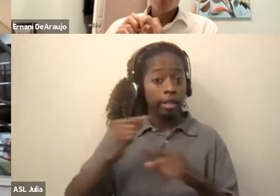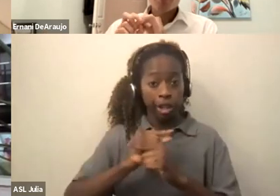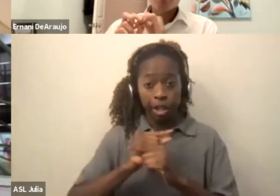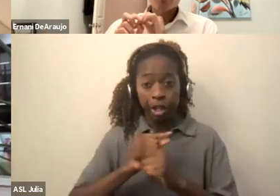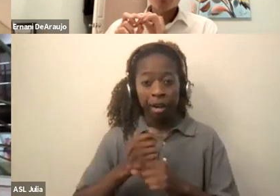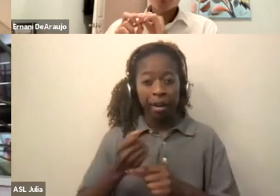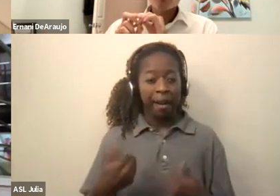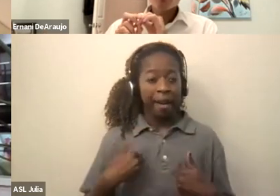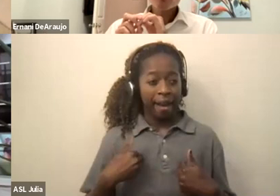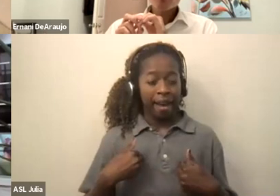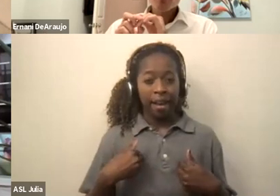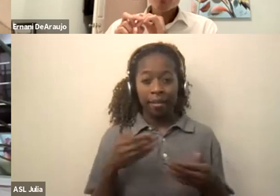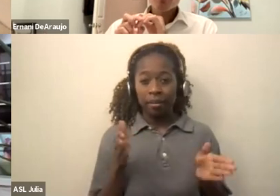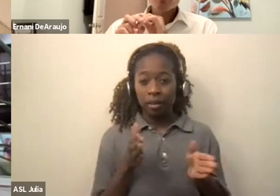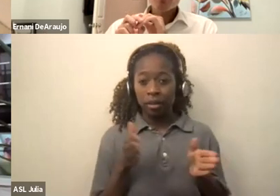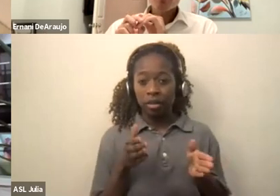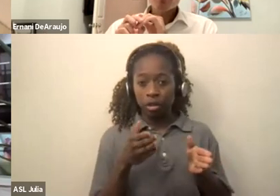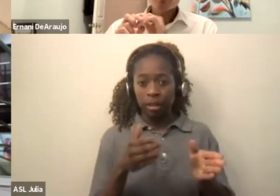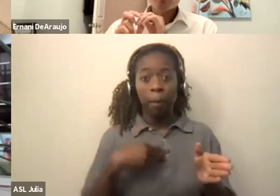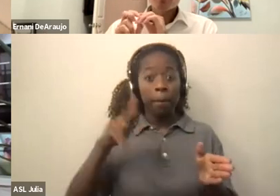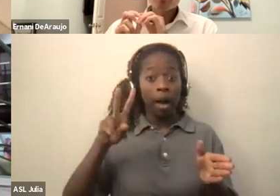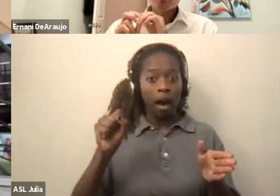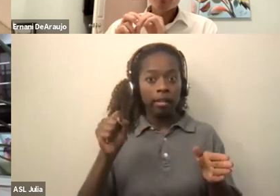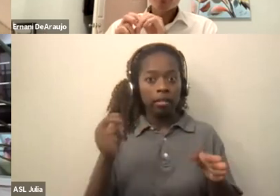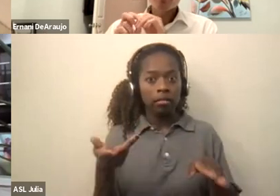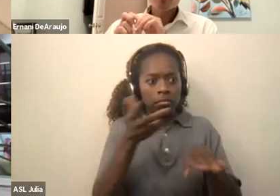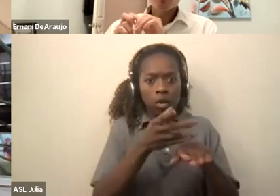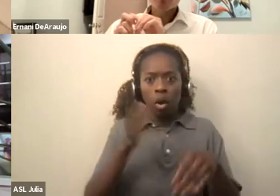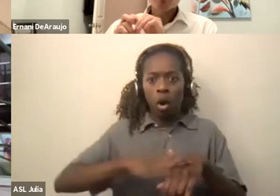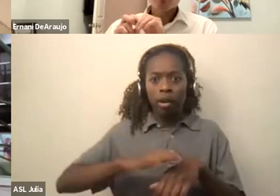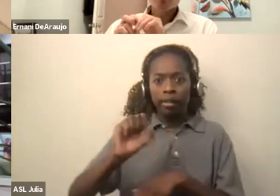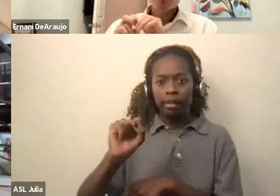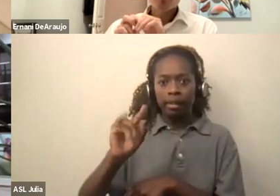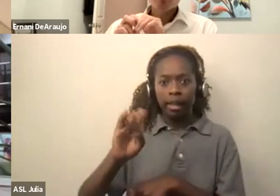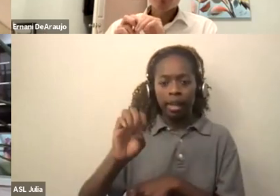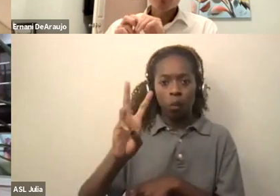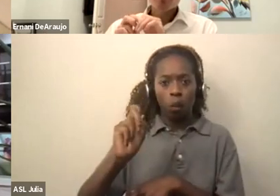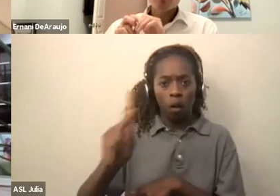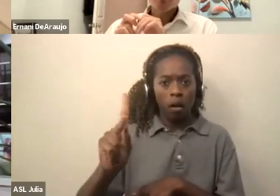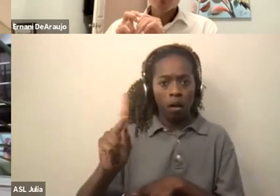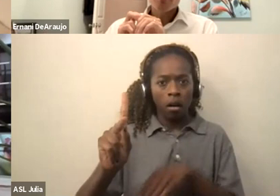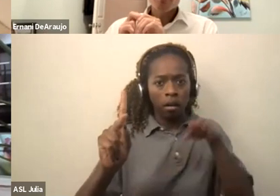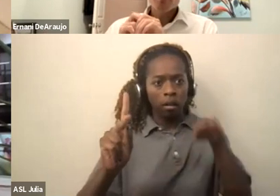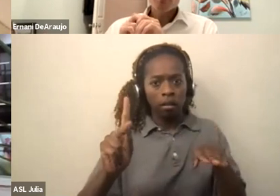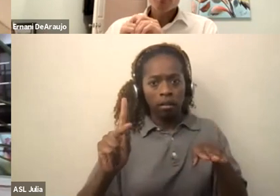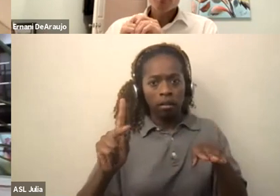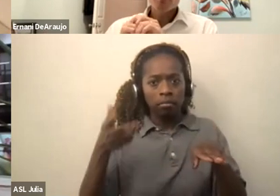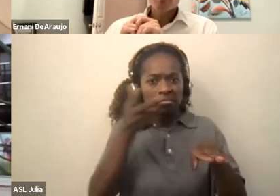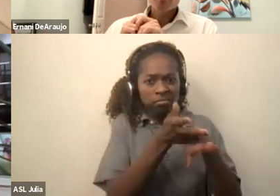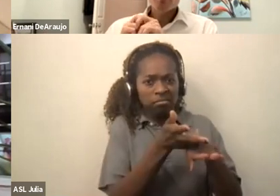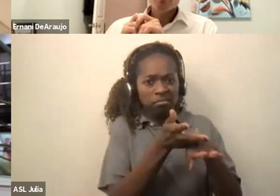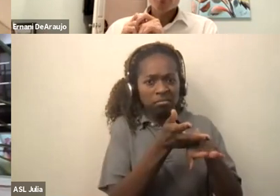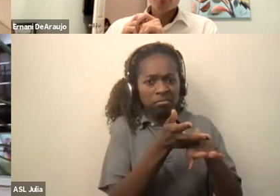parked on the sidewalk there's no way for families and children to walk down the street safely